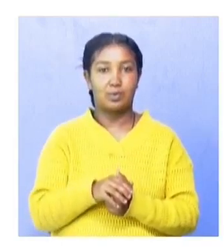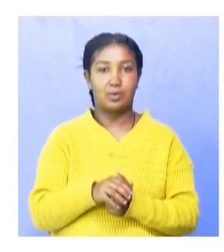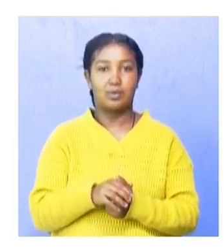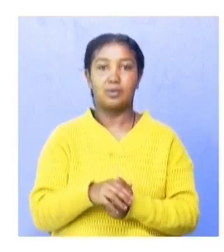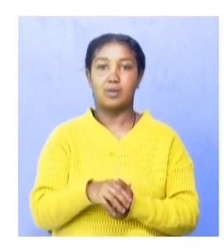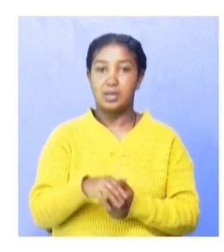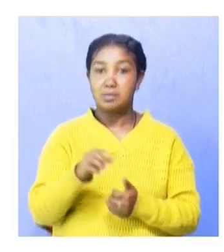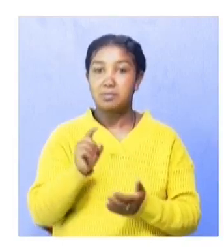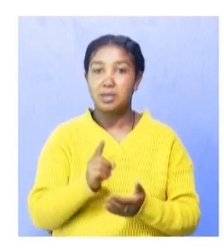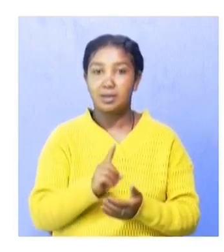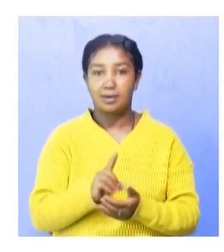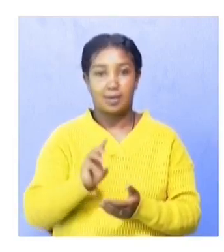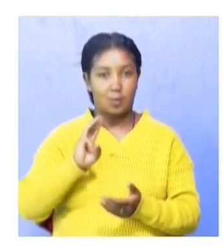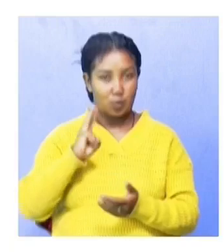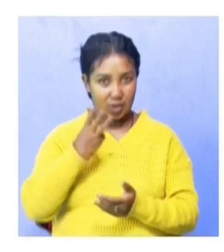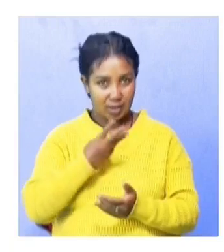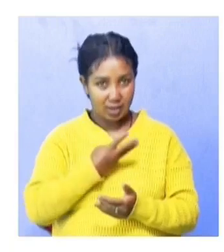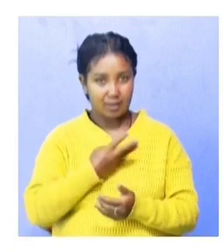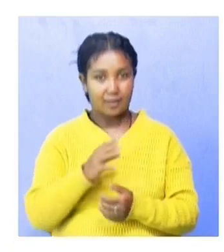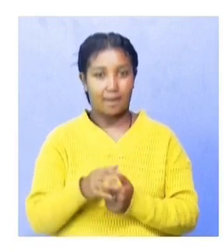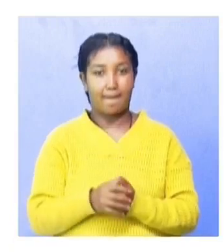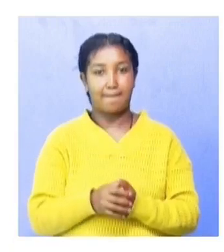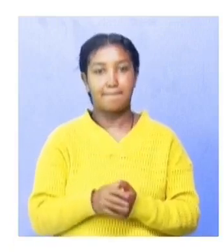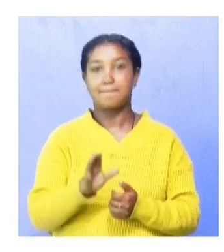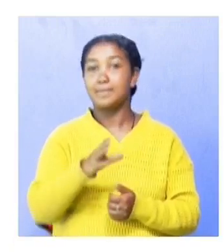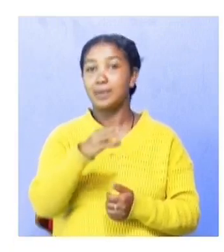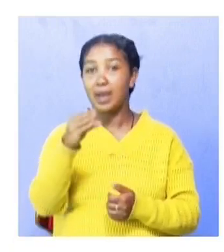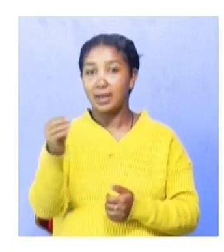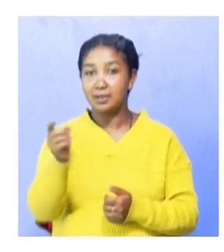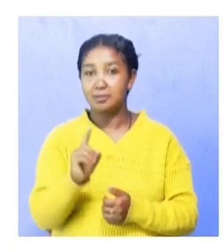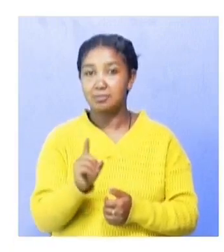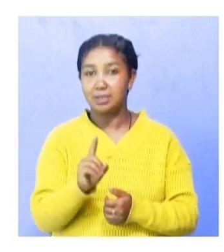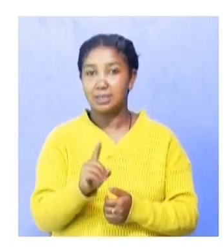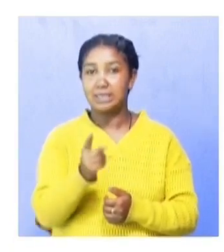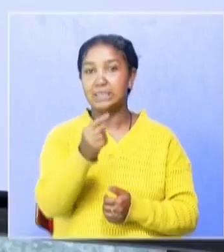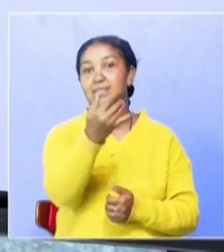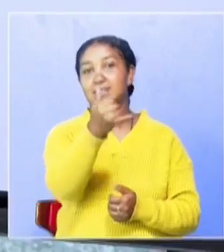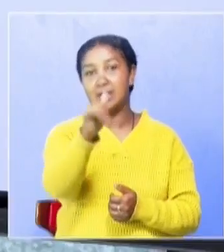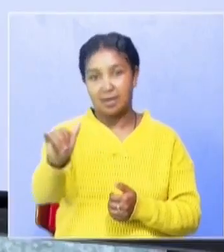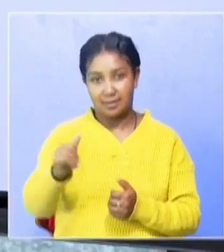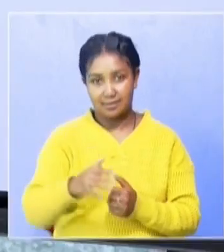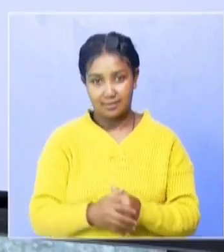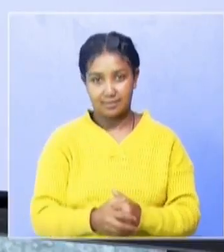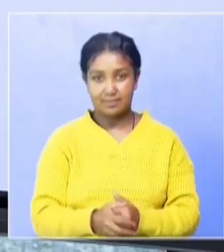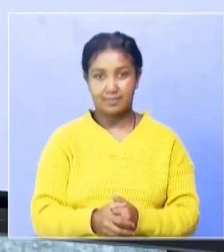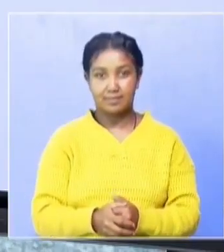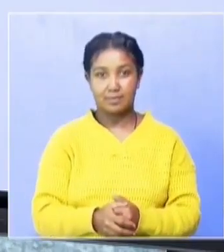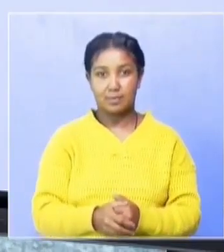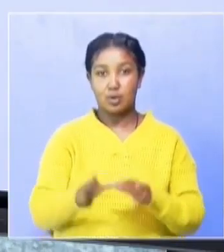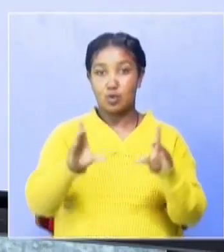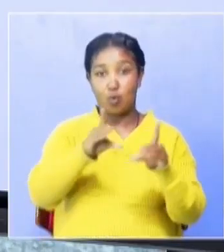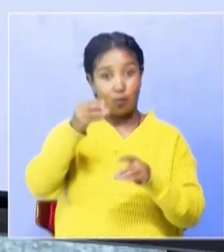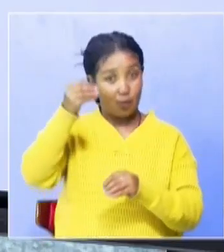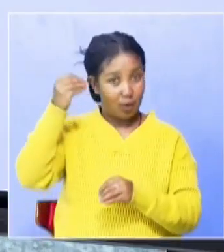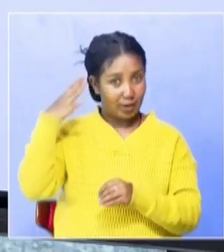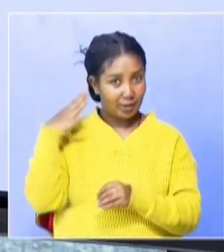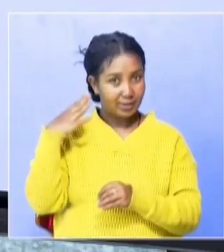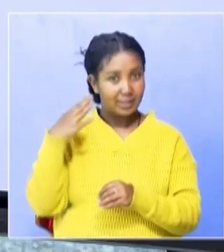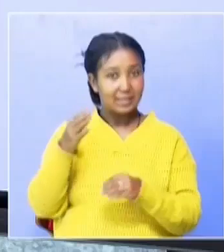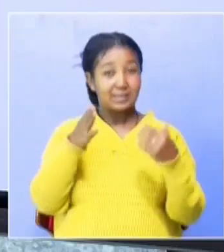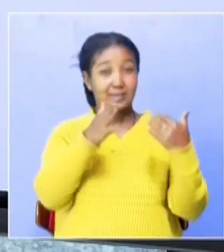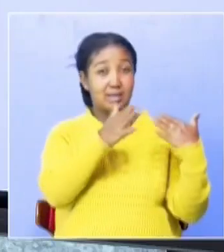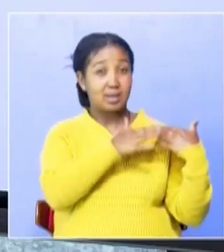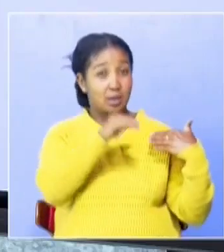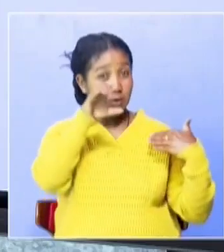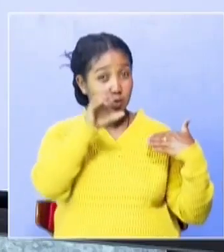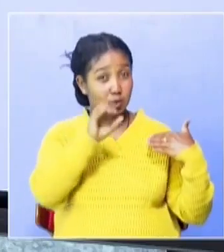Again, we, and they. Don't forget. The subject